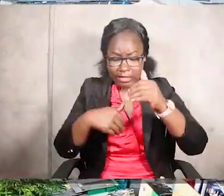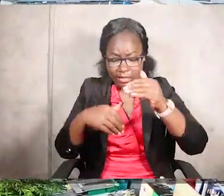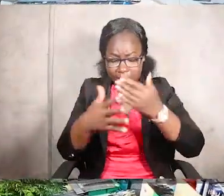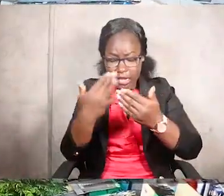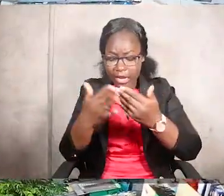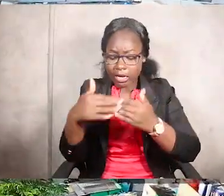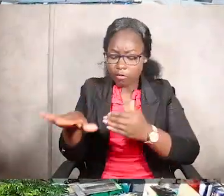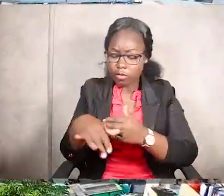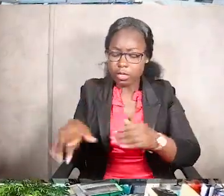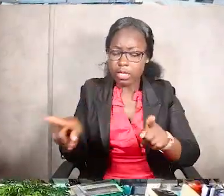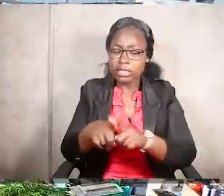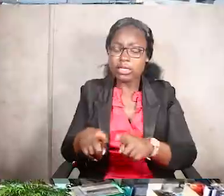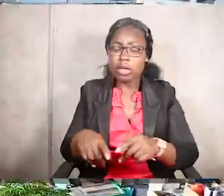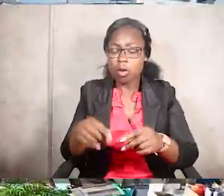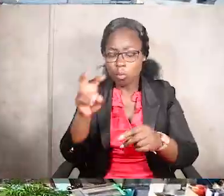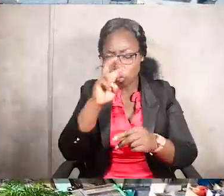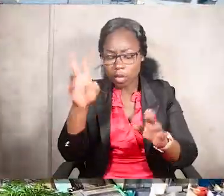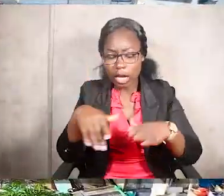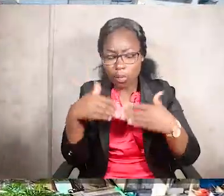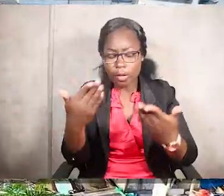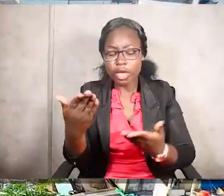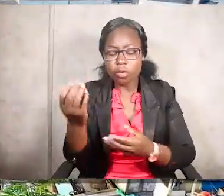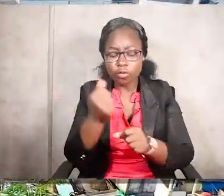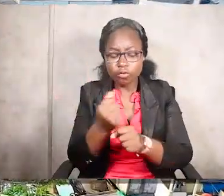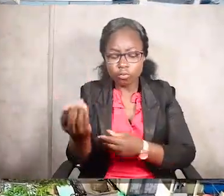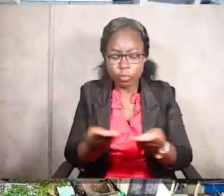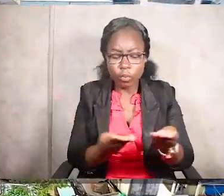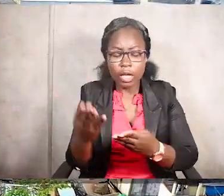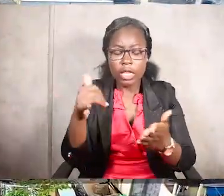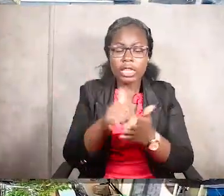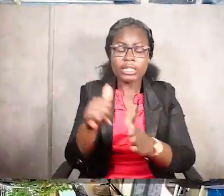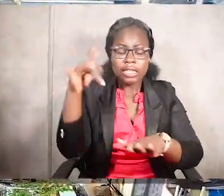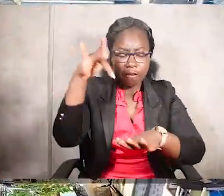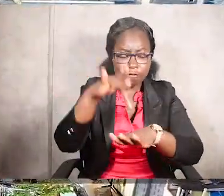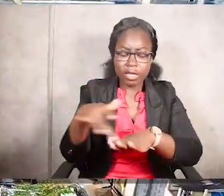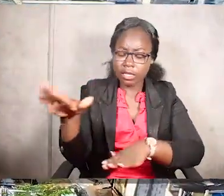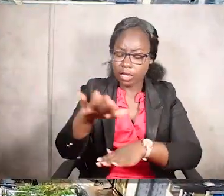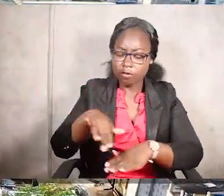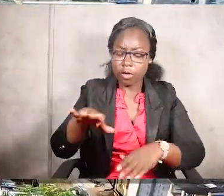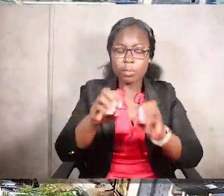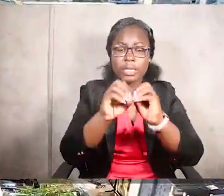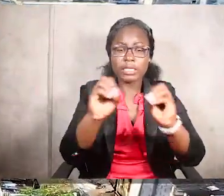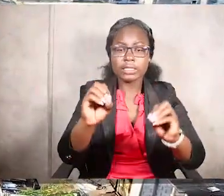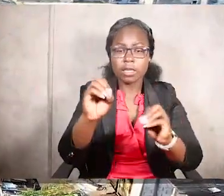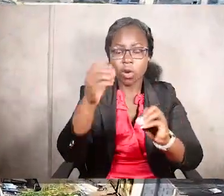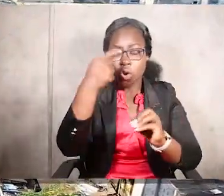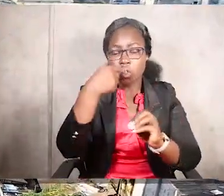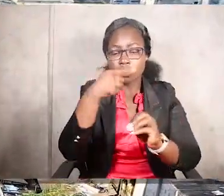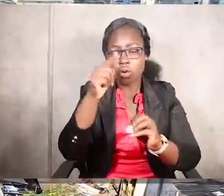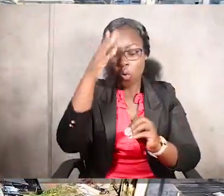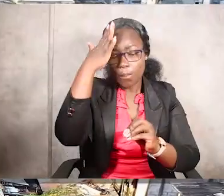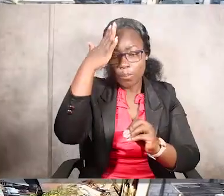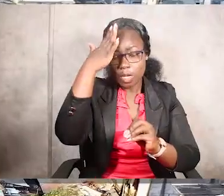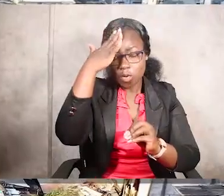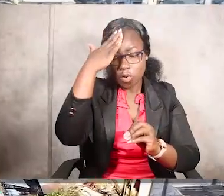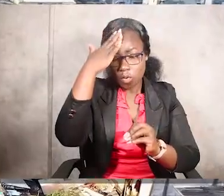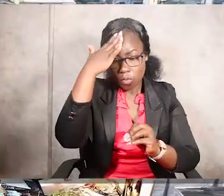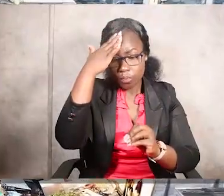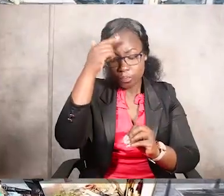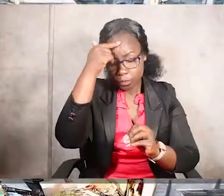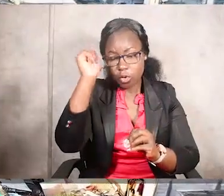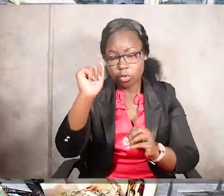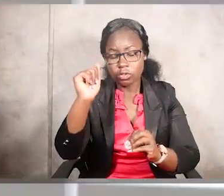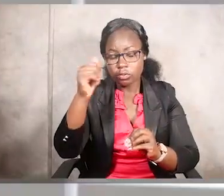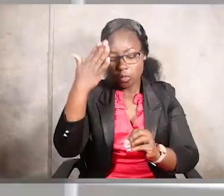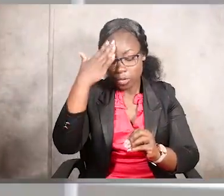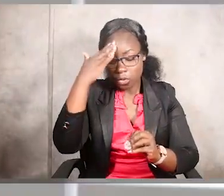at sustainable ways of doing business that won't harm the environment. So because we know companies are there to